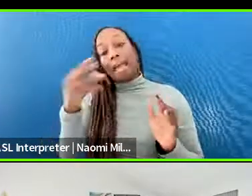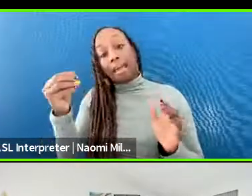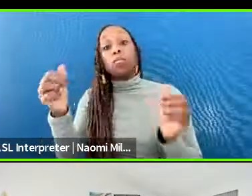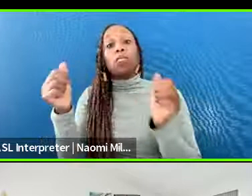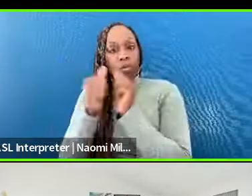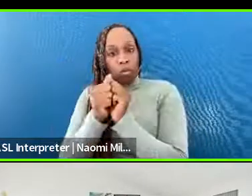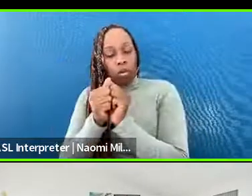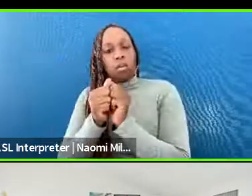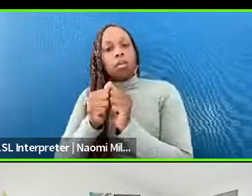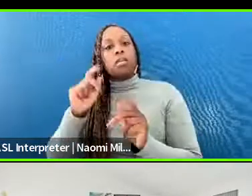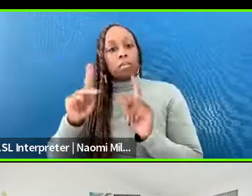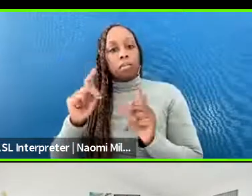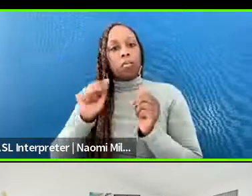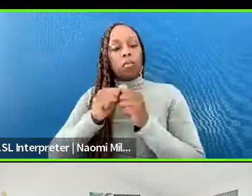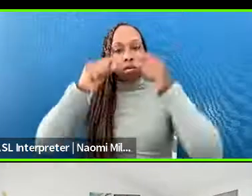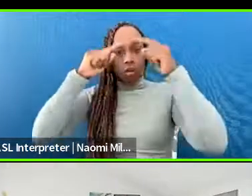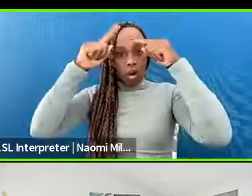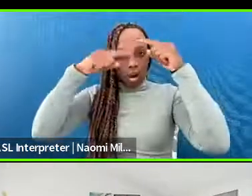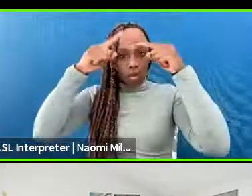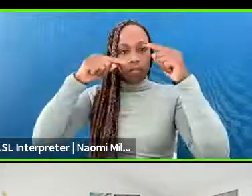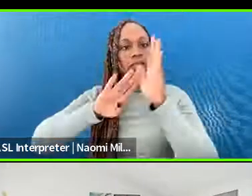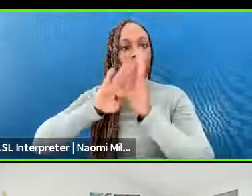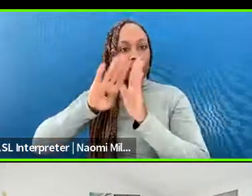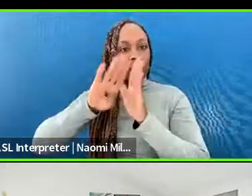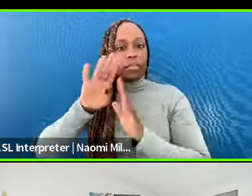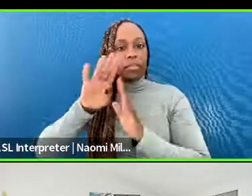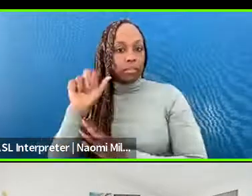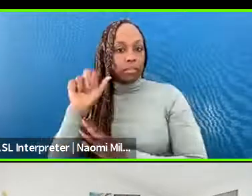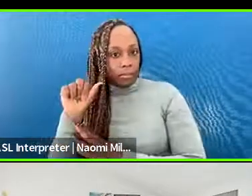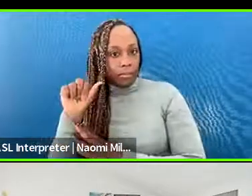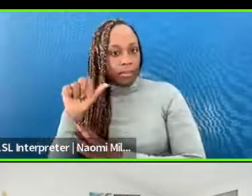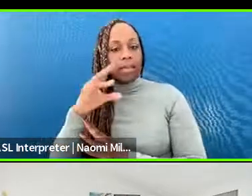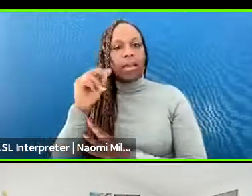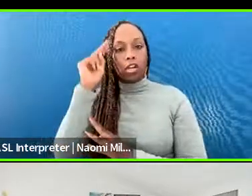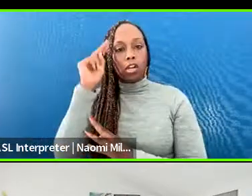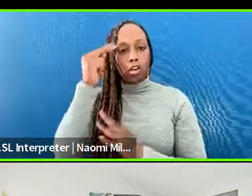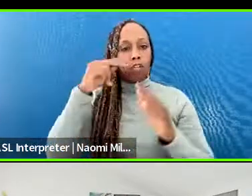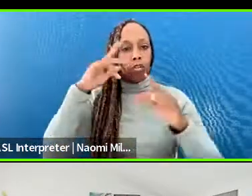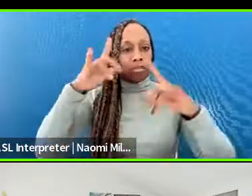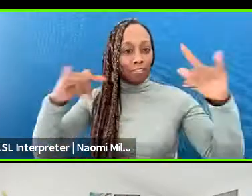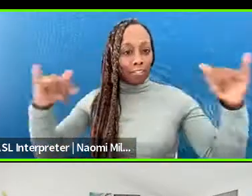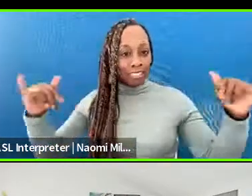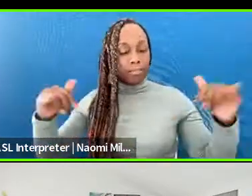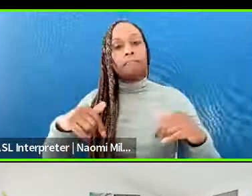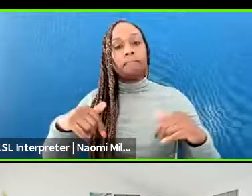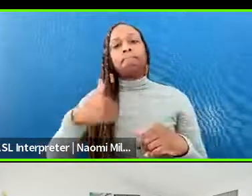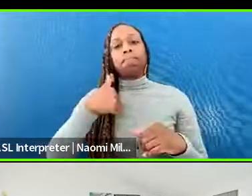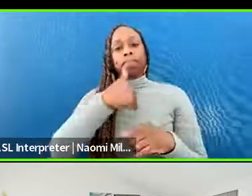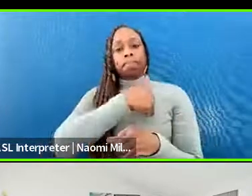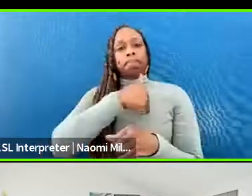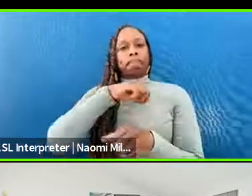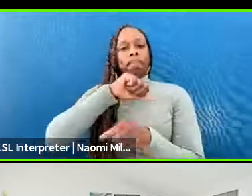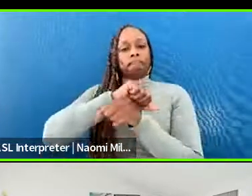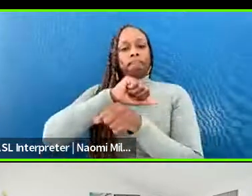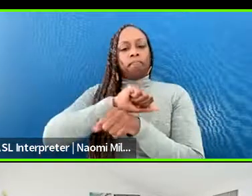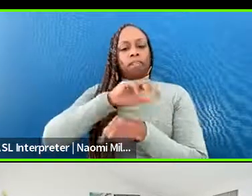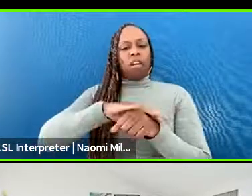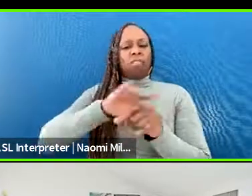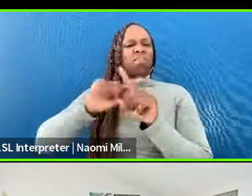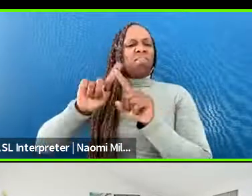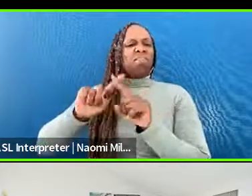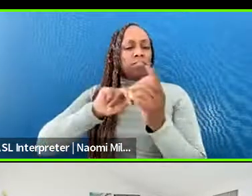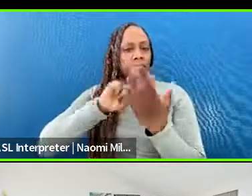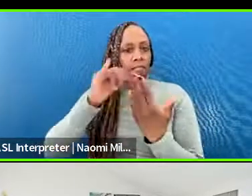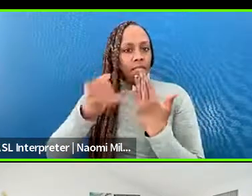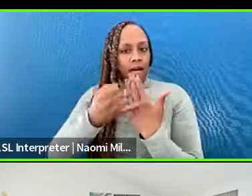with cognitive and developmental disabilities and neurodiversity, I'm working on projects, and many of us are,